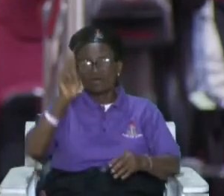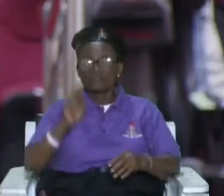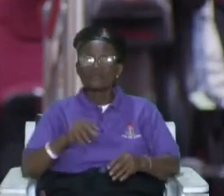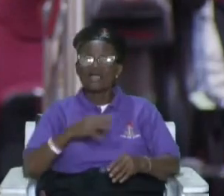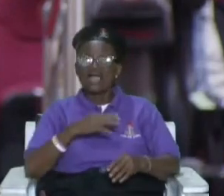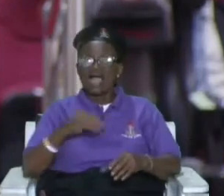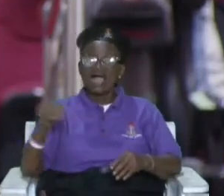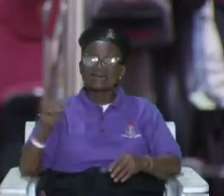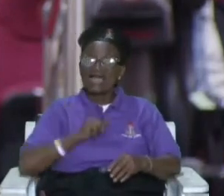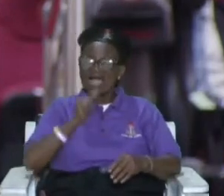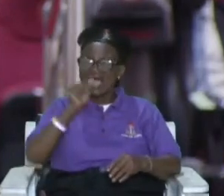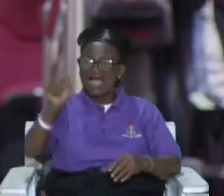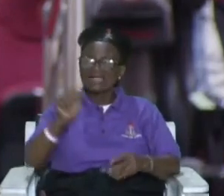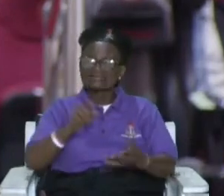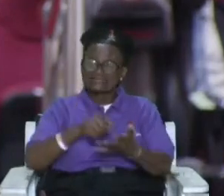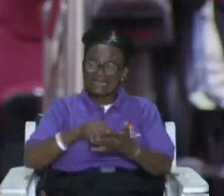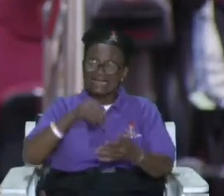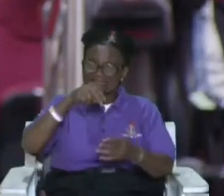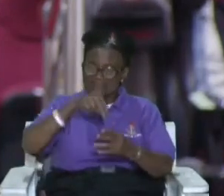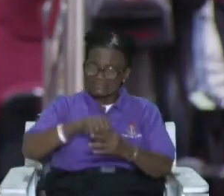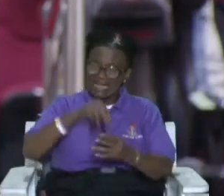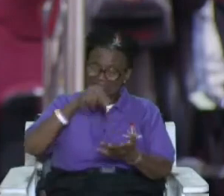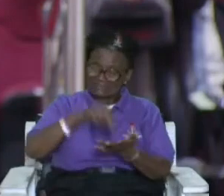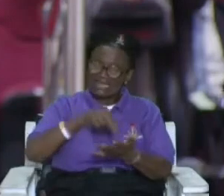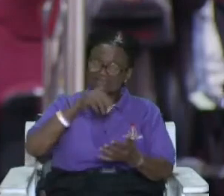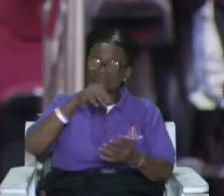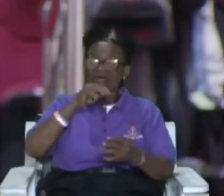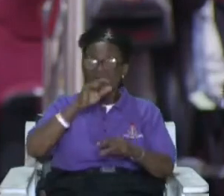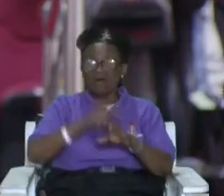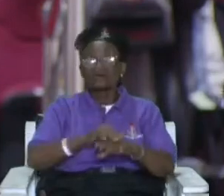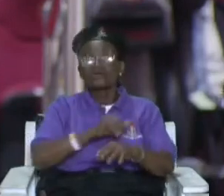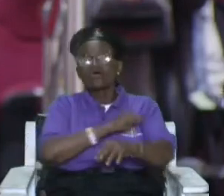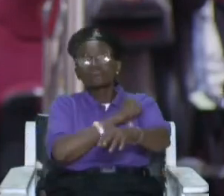I am standing on the authority of the Word of God to tell you